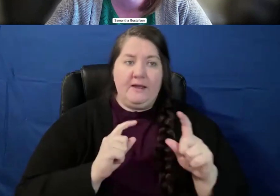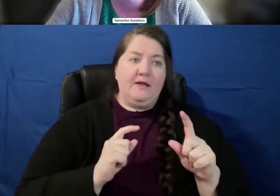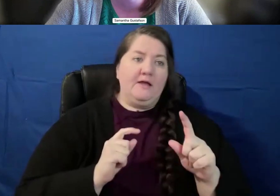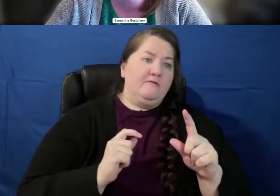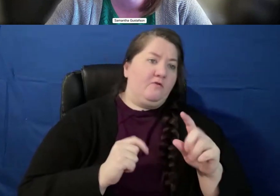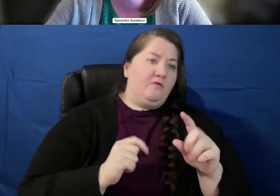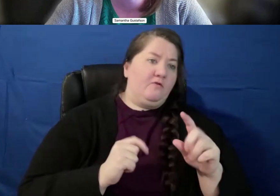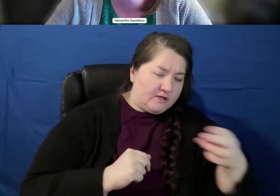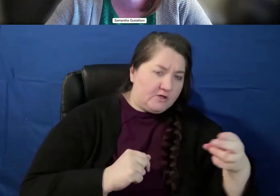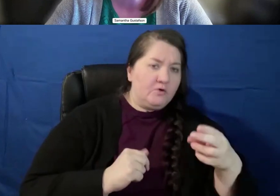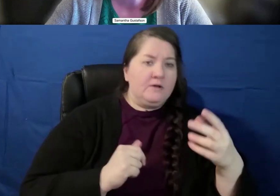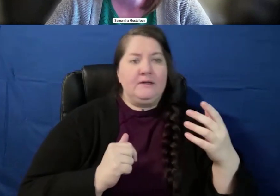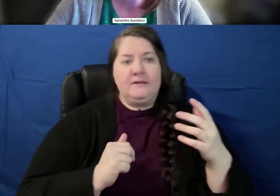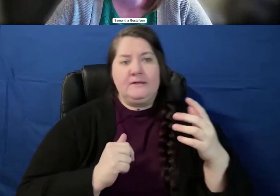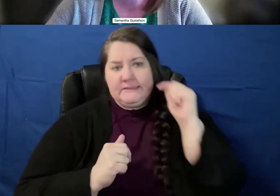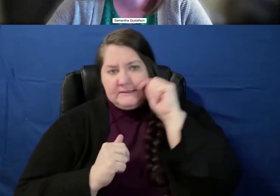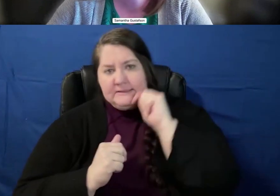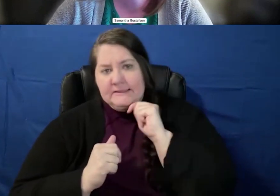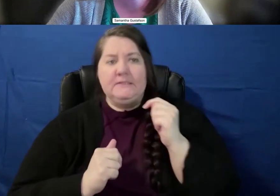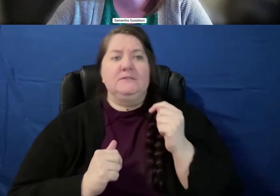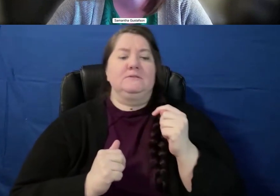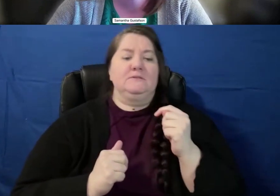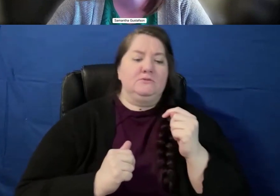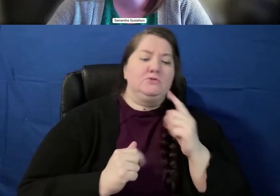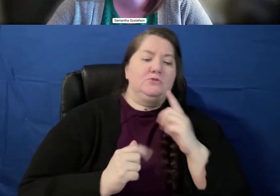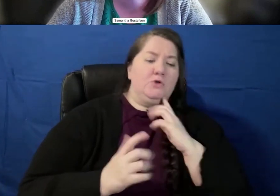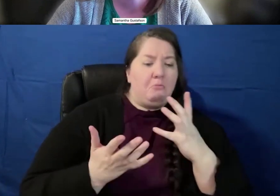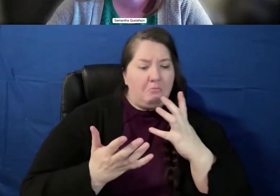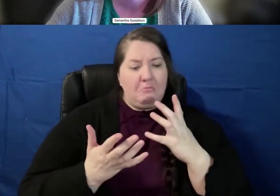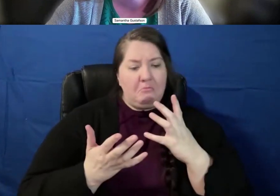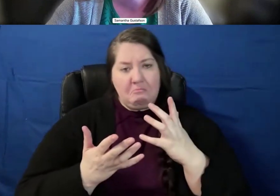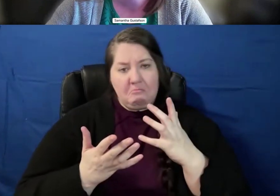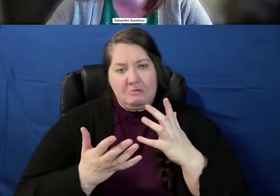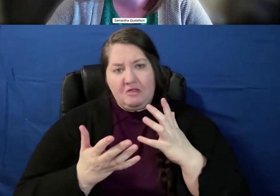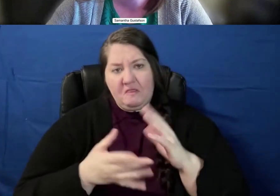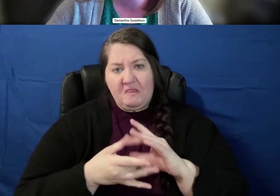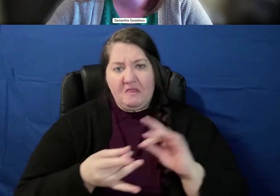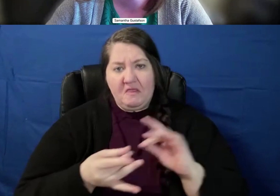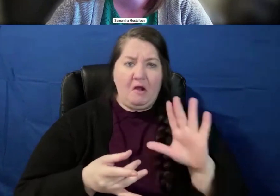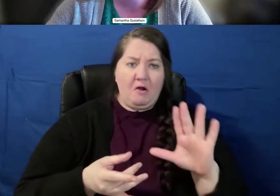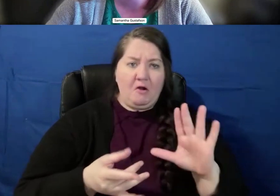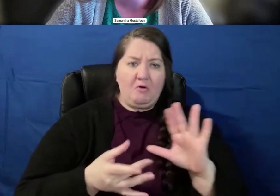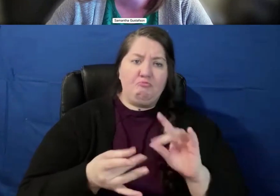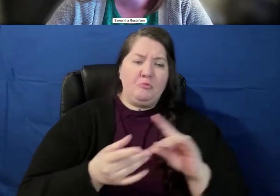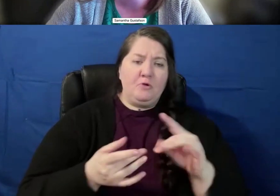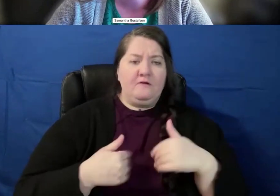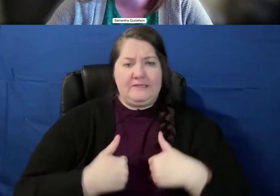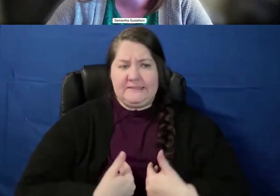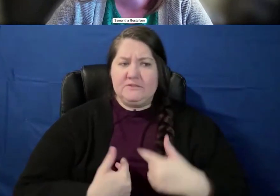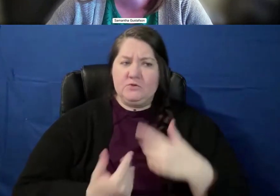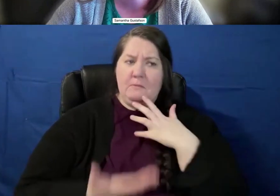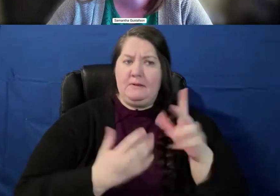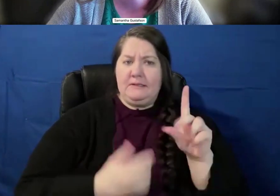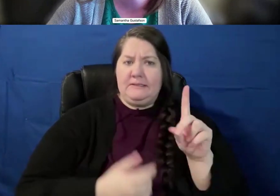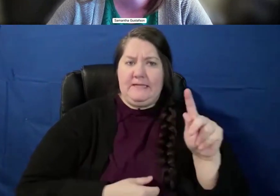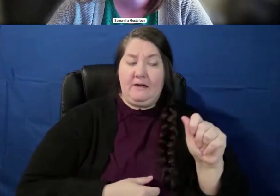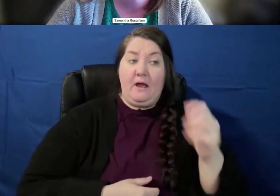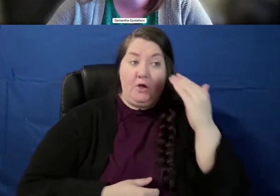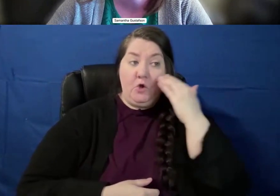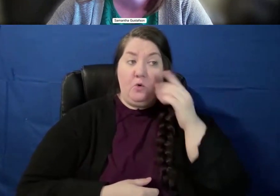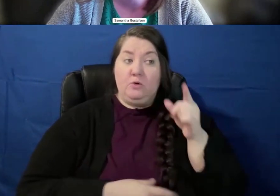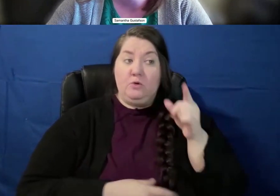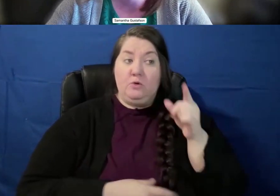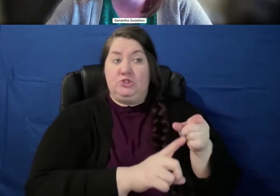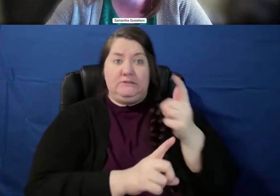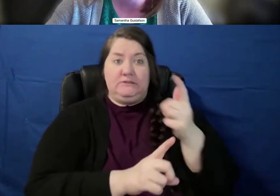listening related fatigue. And so she may have some data from that survey in that space, because I know that's a topic she's interested